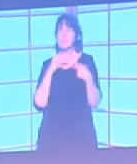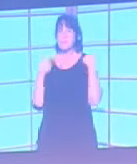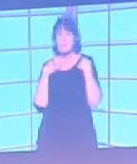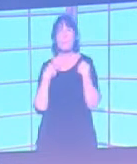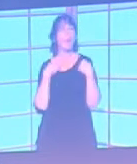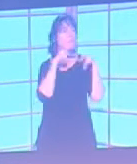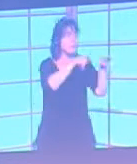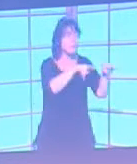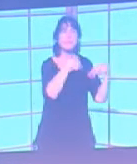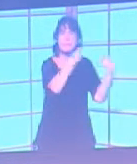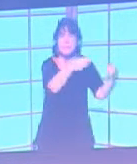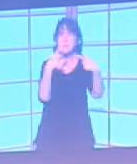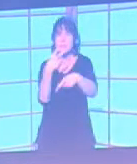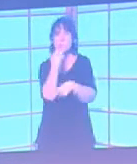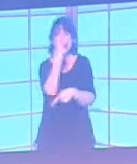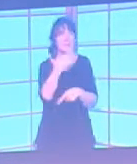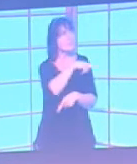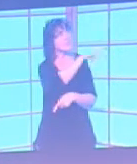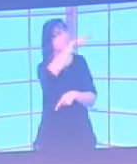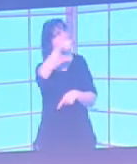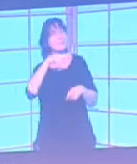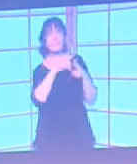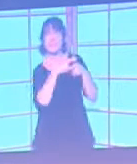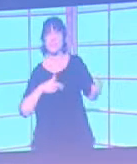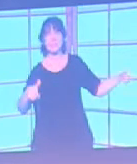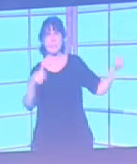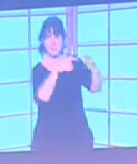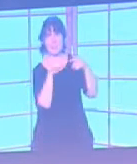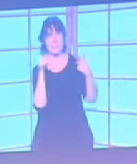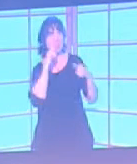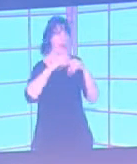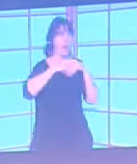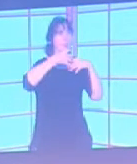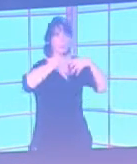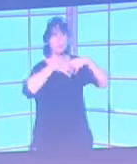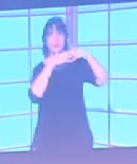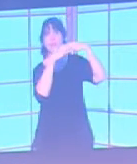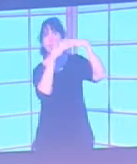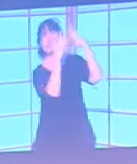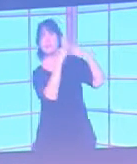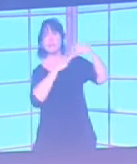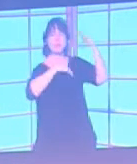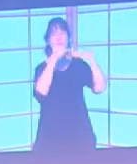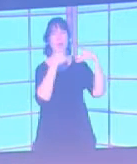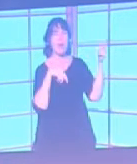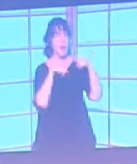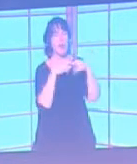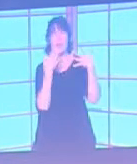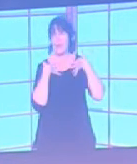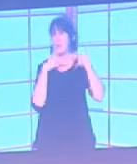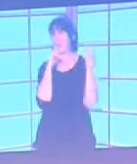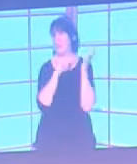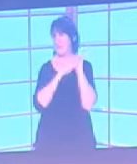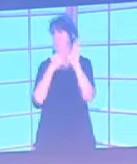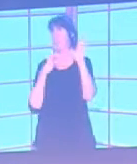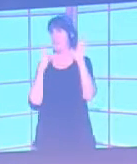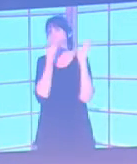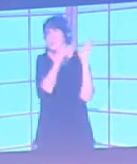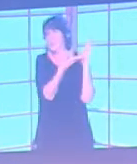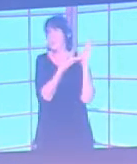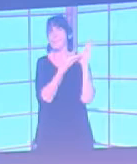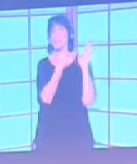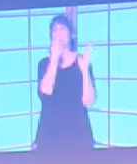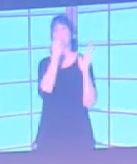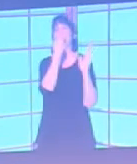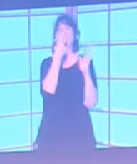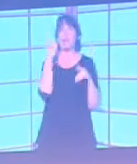stadiums to today. I think we're seeing it building up, and I cannot wait to welcome you in the best possible way in Euro 2016. Thank